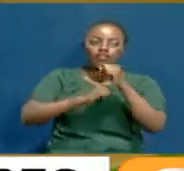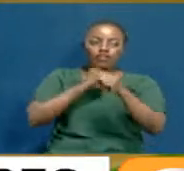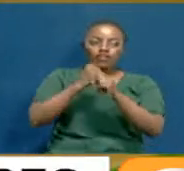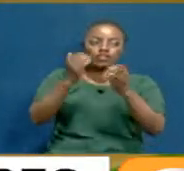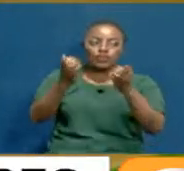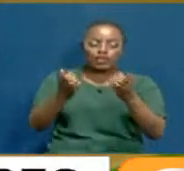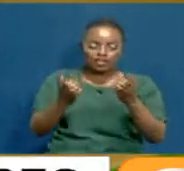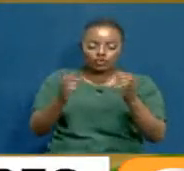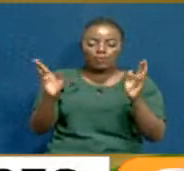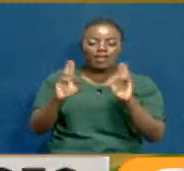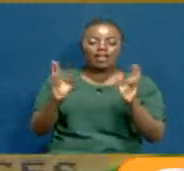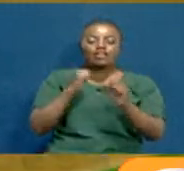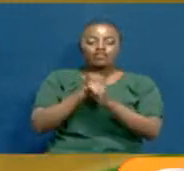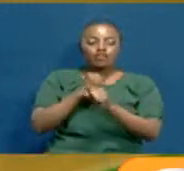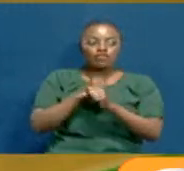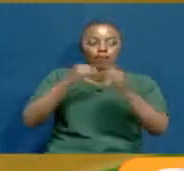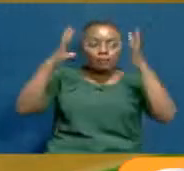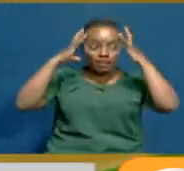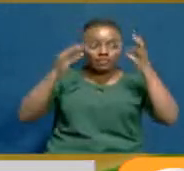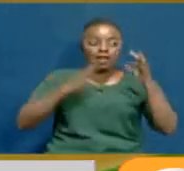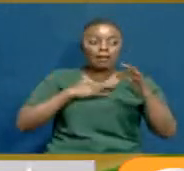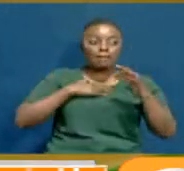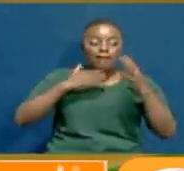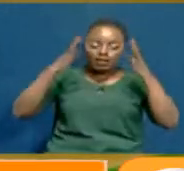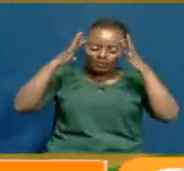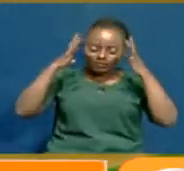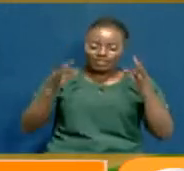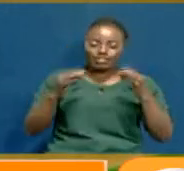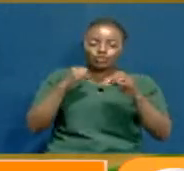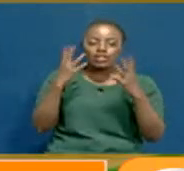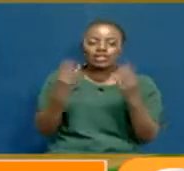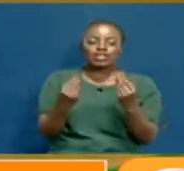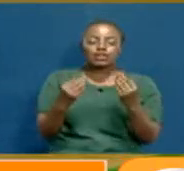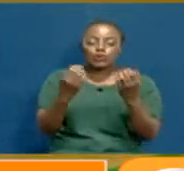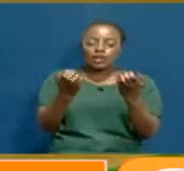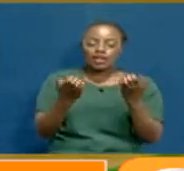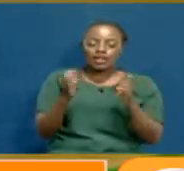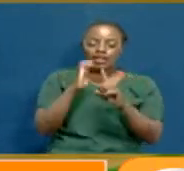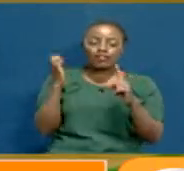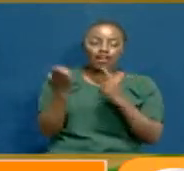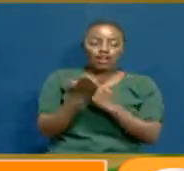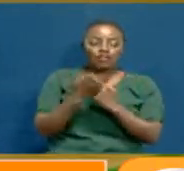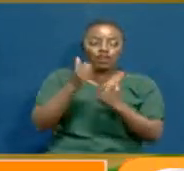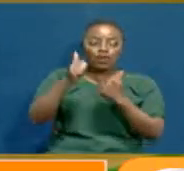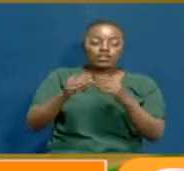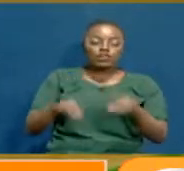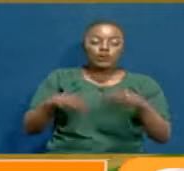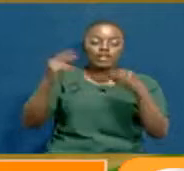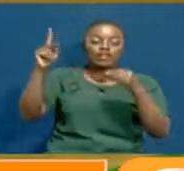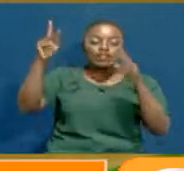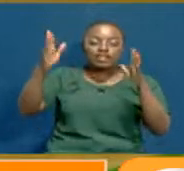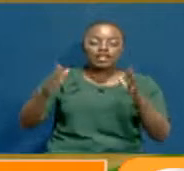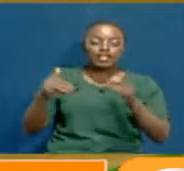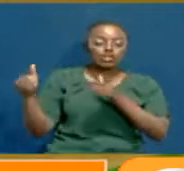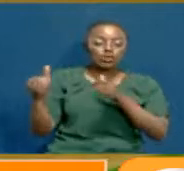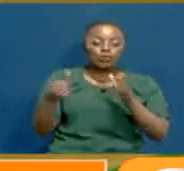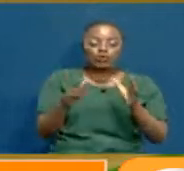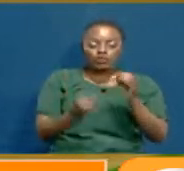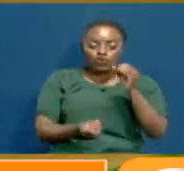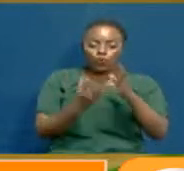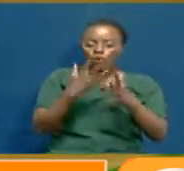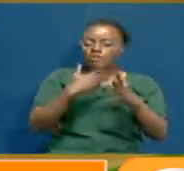need to buckle up. I've taken a position. My position is very simple. We need an environment that will give Kenyans an opportunity to